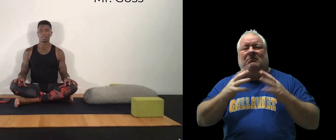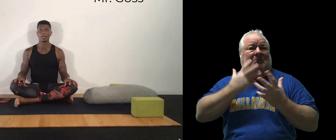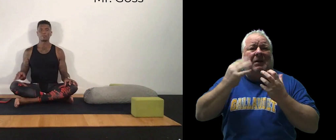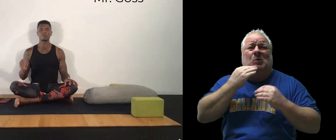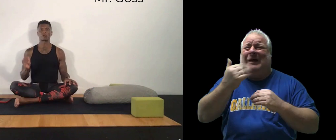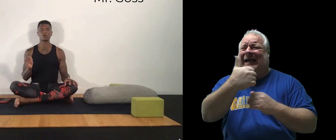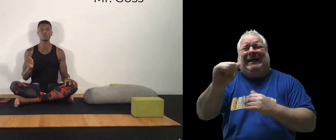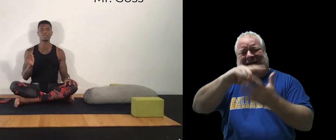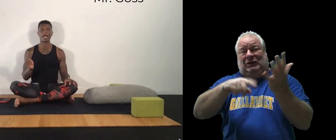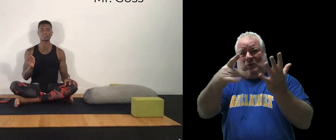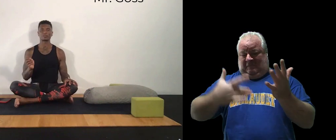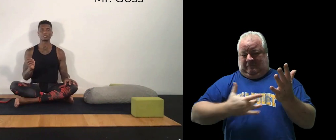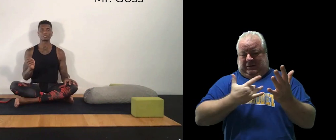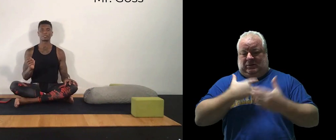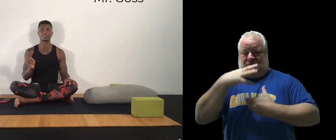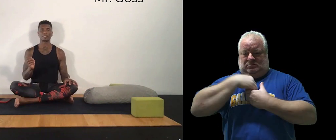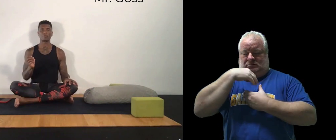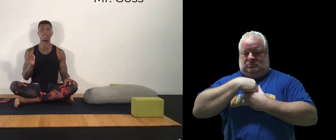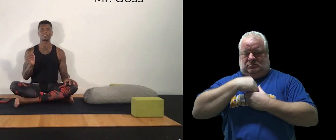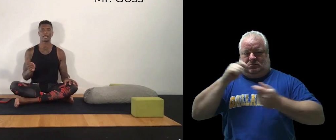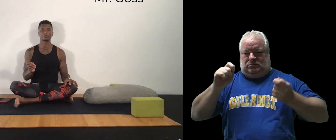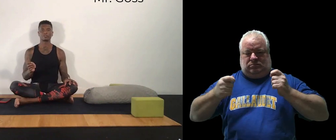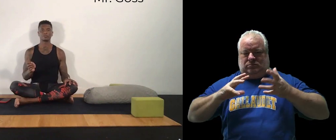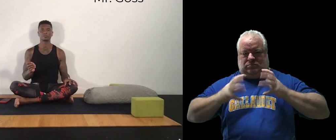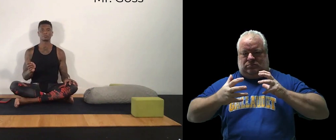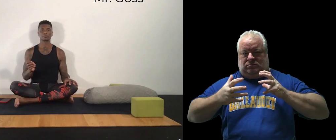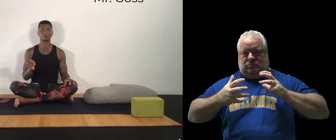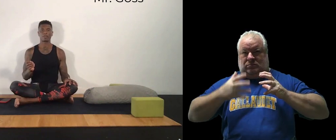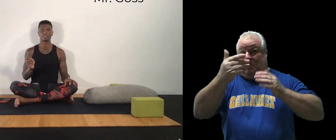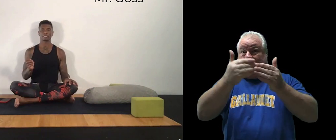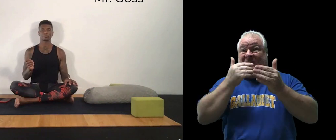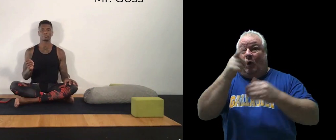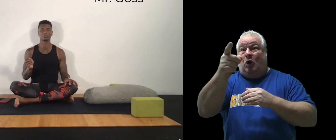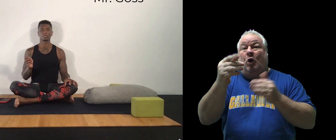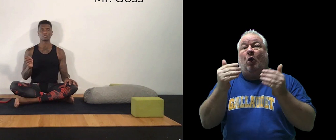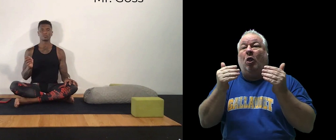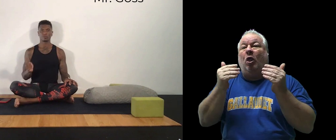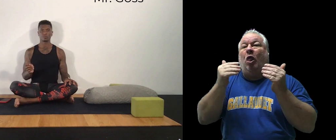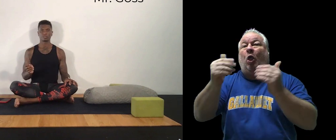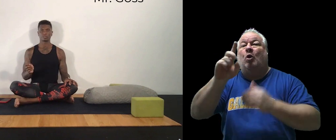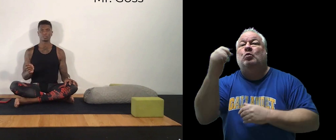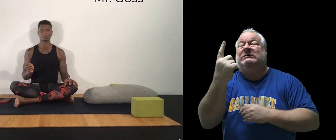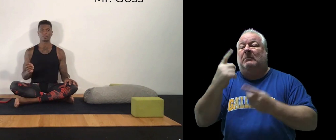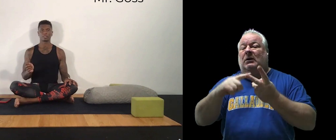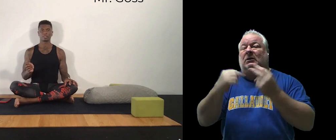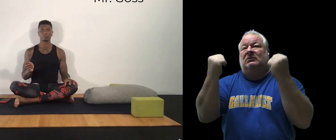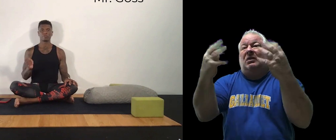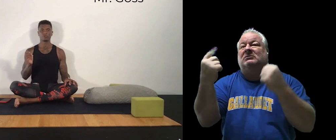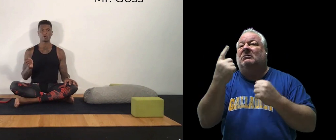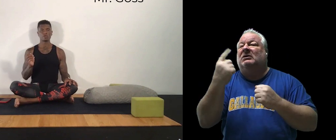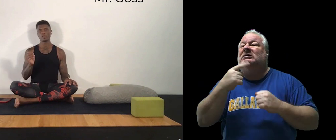it, right? Before you react to it, I want to challenge you, Raymond Temple